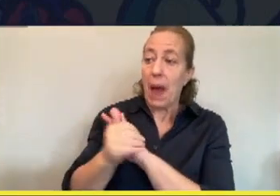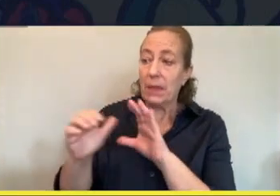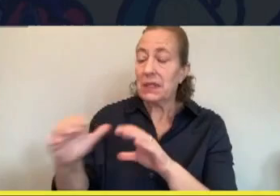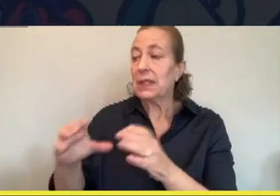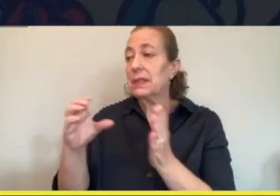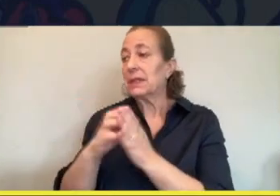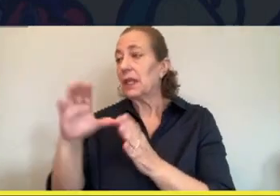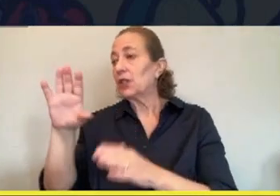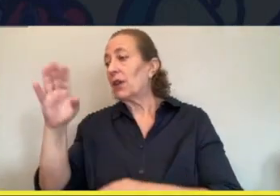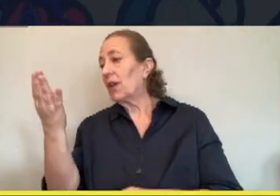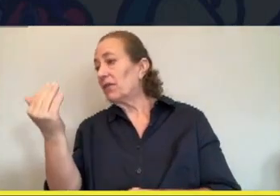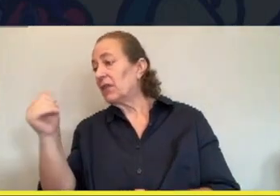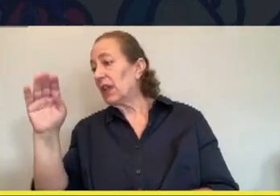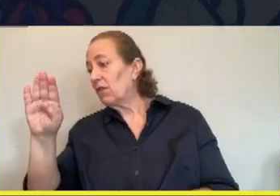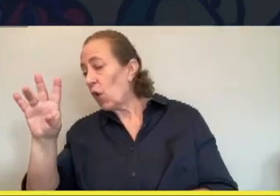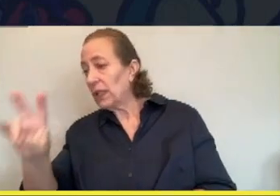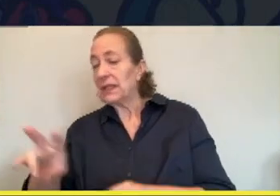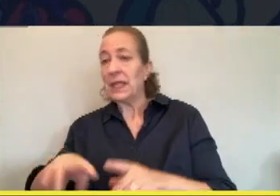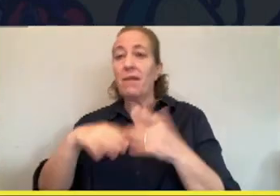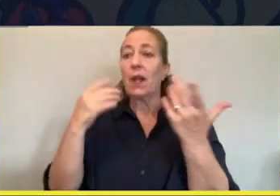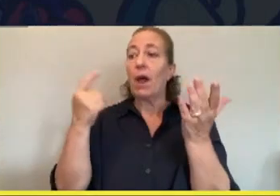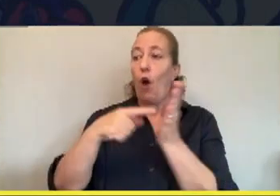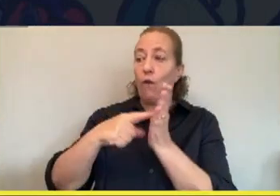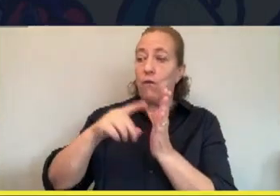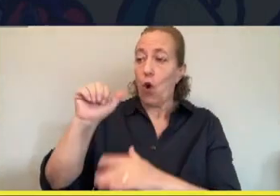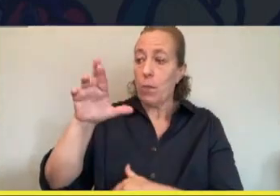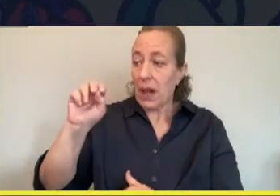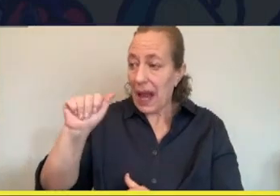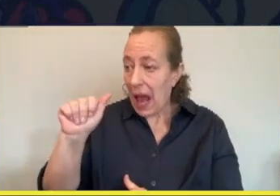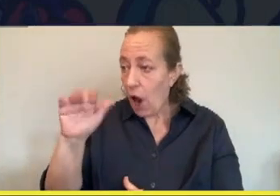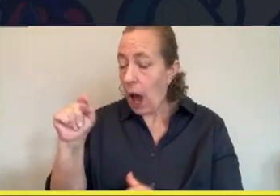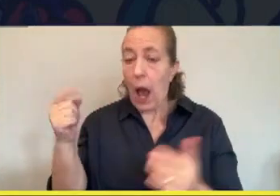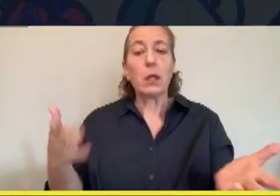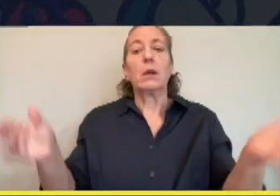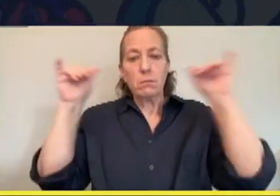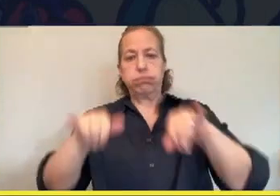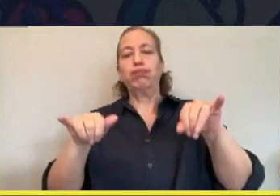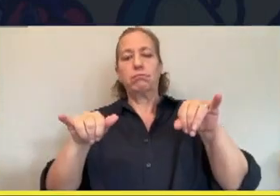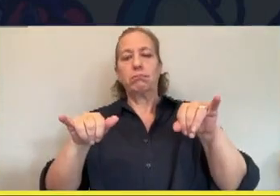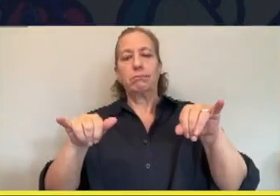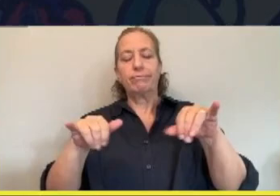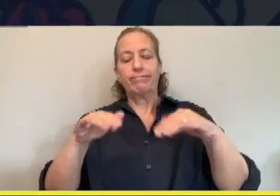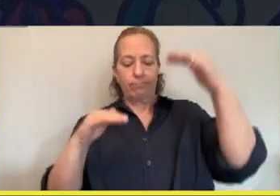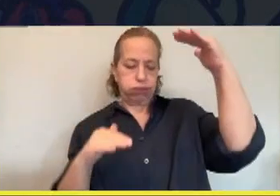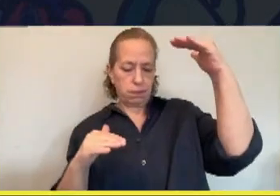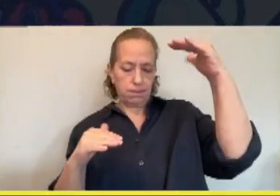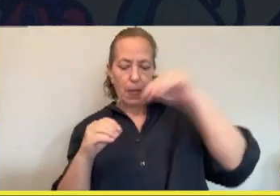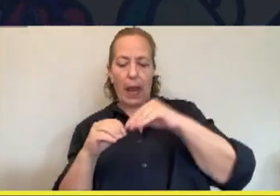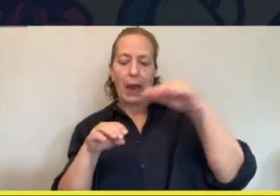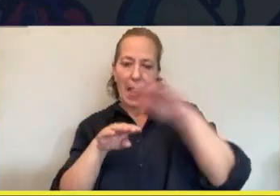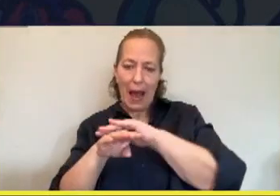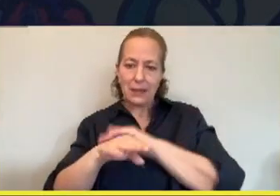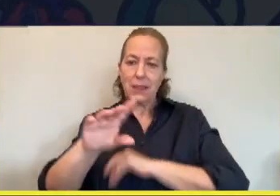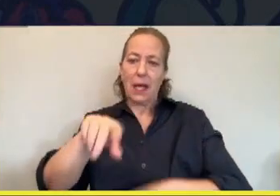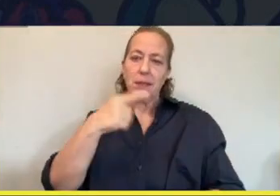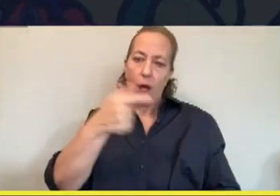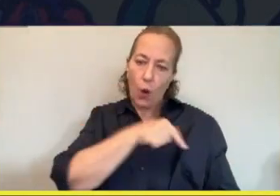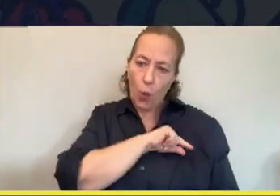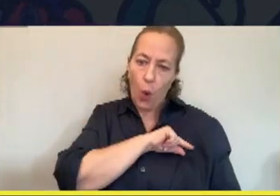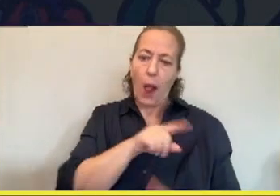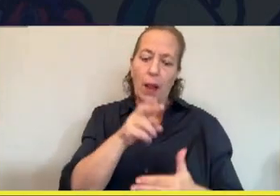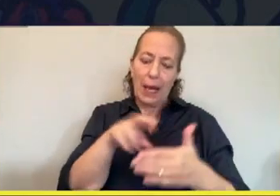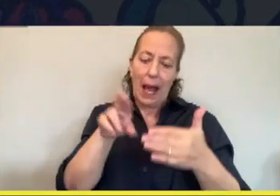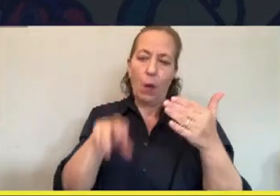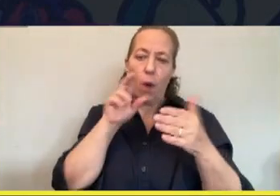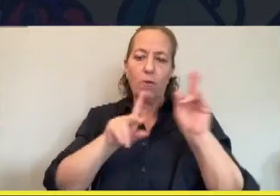the Affordable Care Act. And yet, persistent disparities exist in access, quality, and outcomes for people with disabilities.